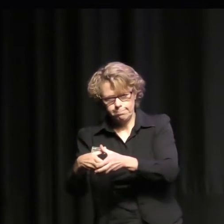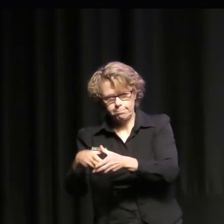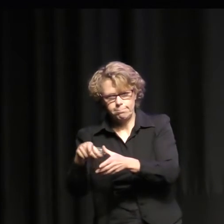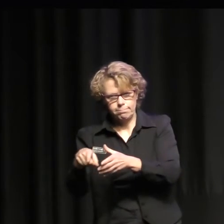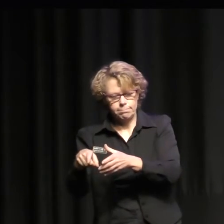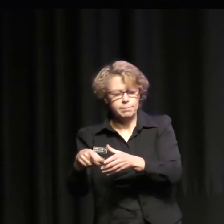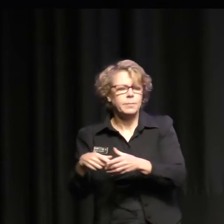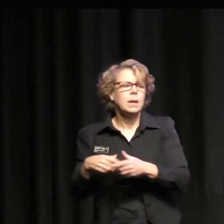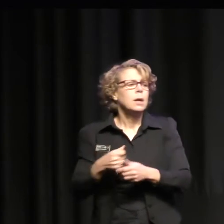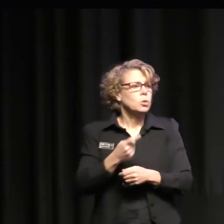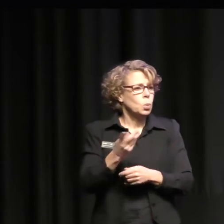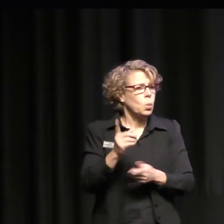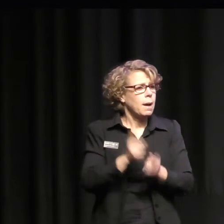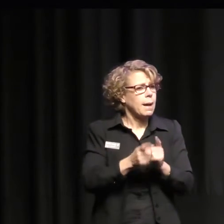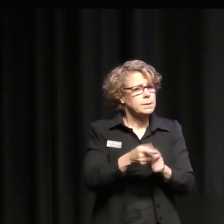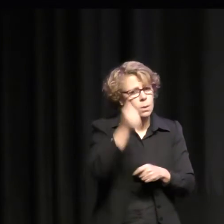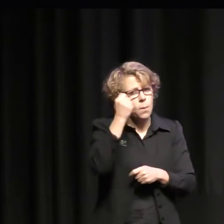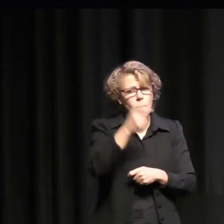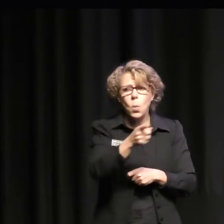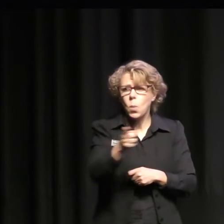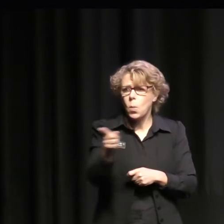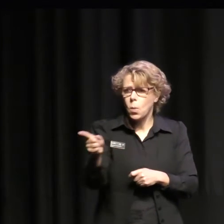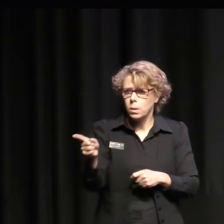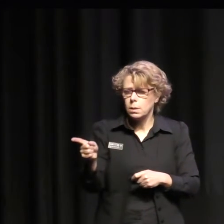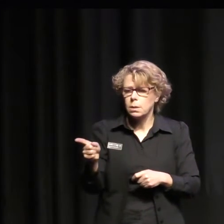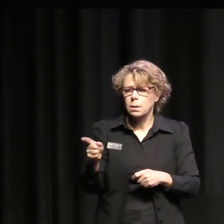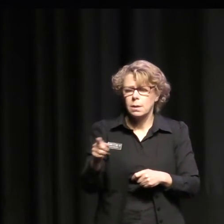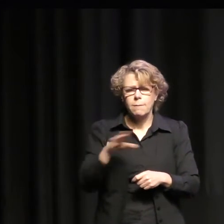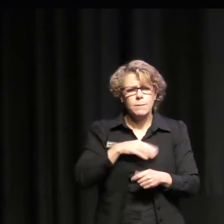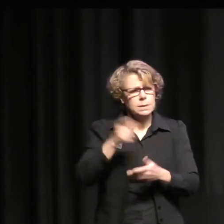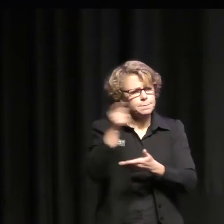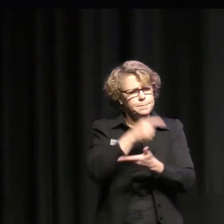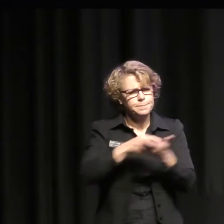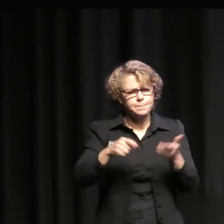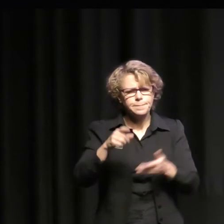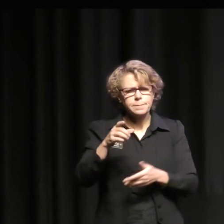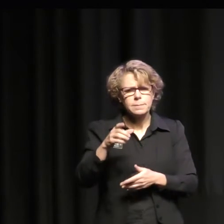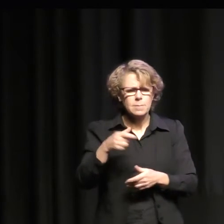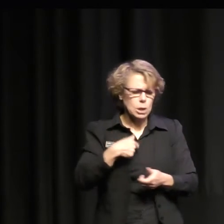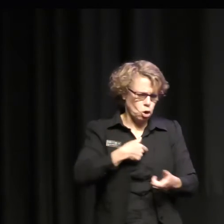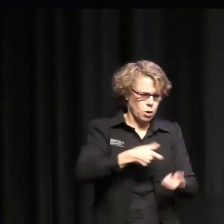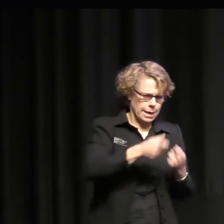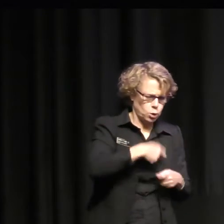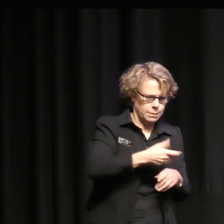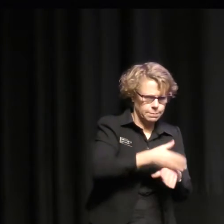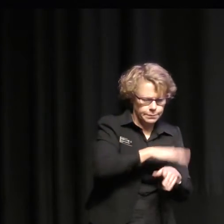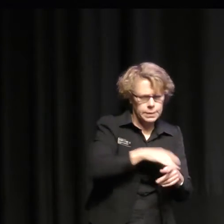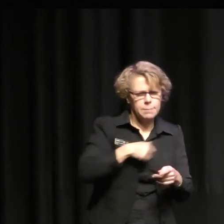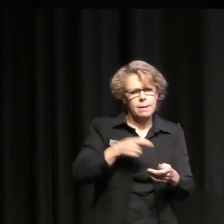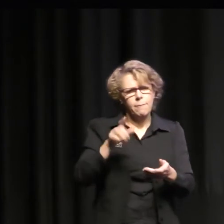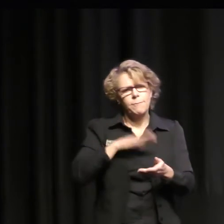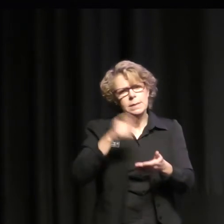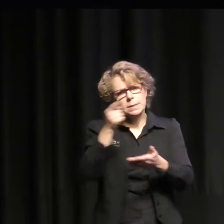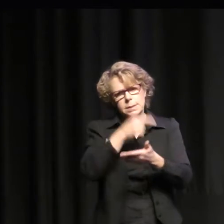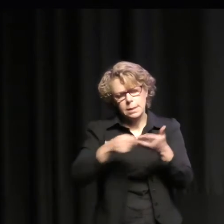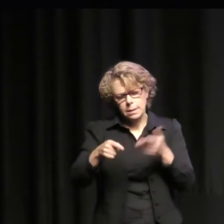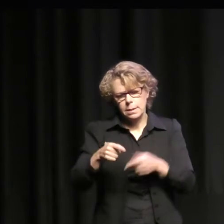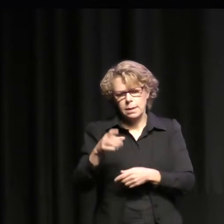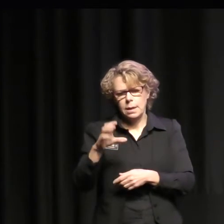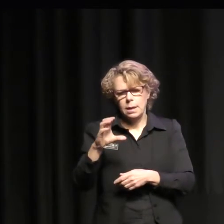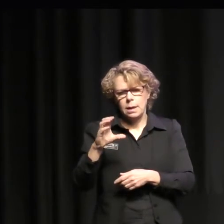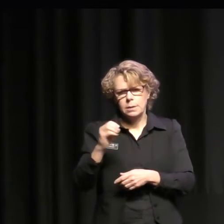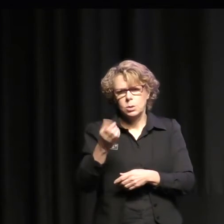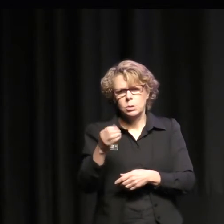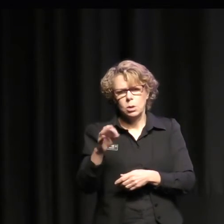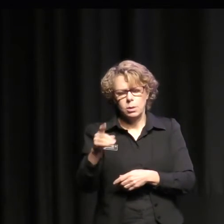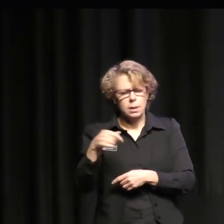Some of you will remember that a famous sociologist, I'm an economist, so I have to constantly